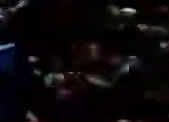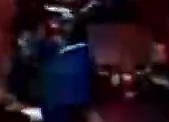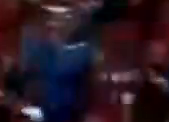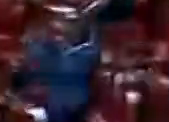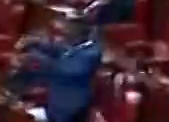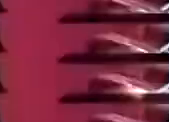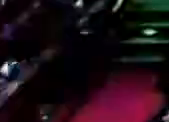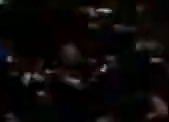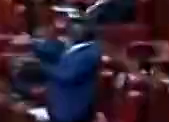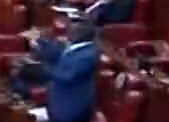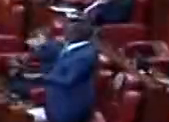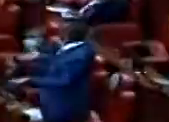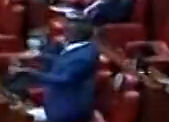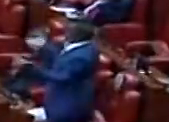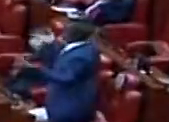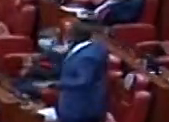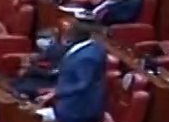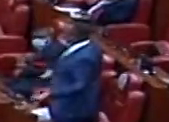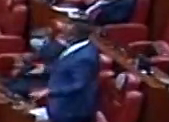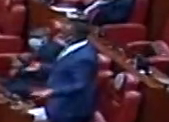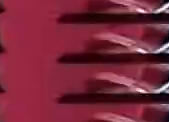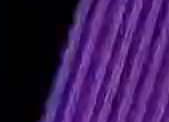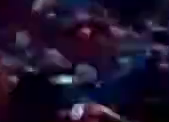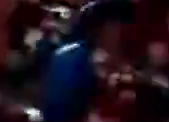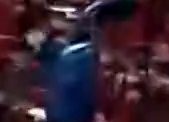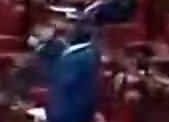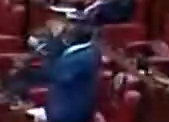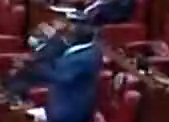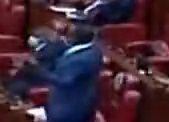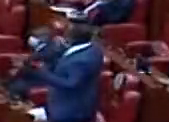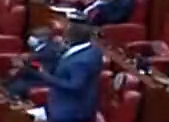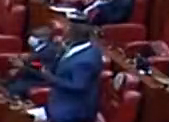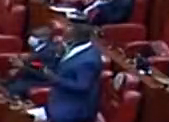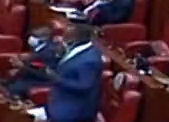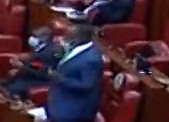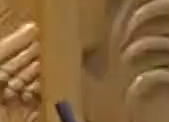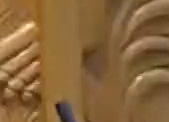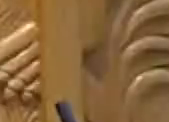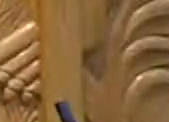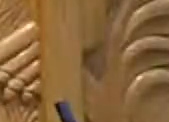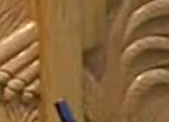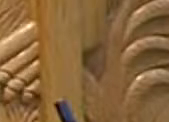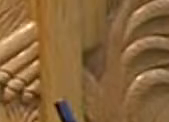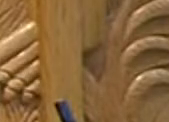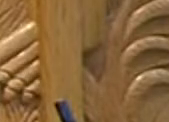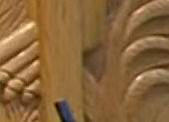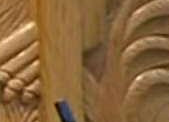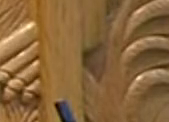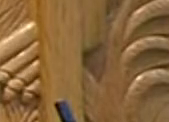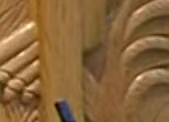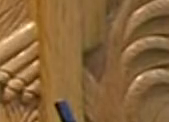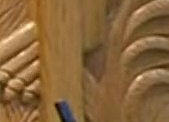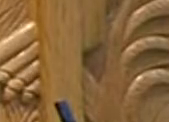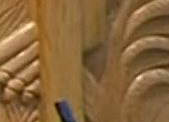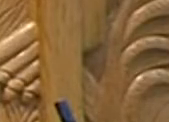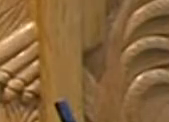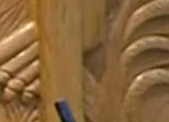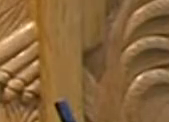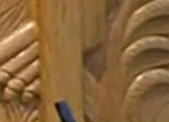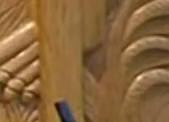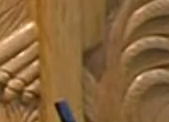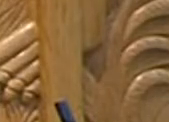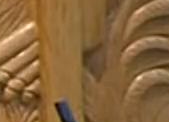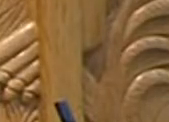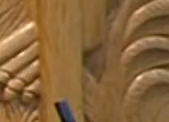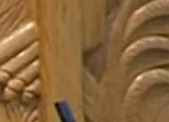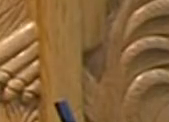to correlate with the reduction of the revenue in this country. I know we need a delicate balance. For the government to move, Mr. Speaker, of course it needs money.